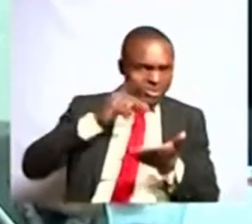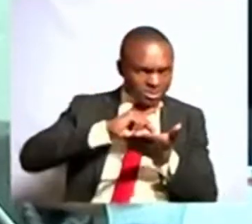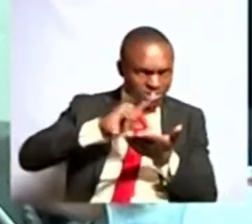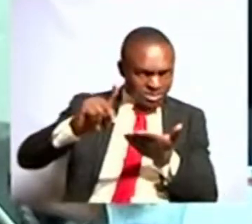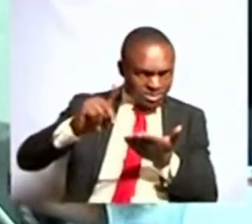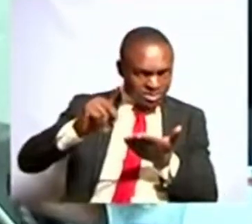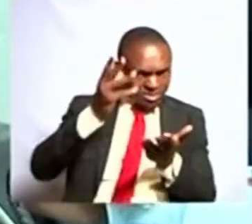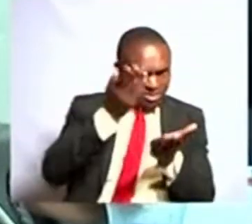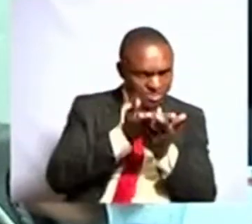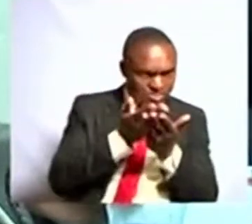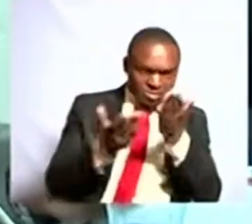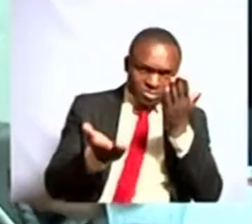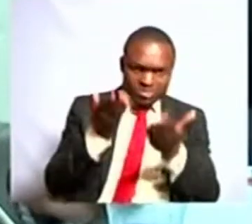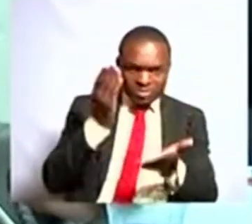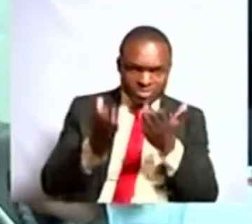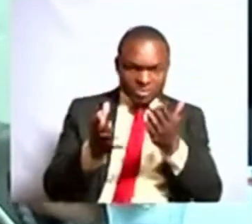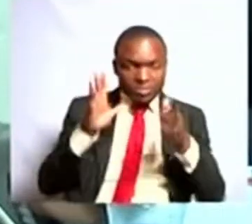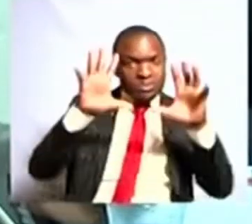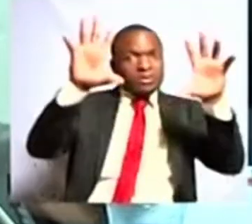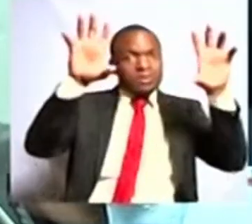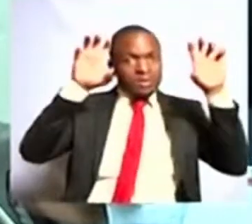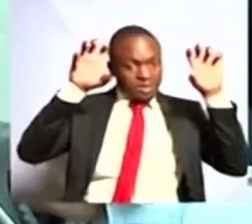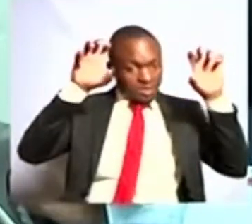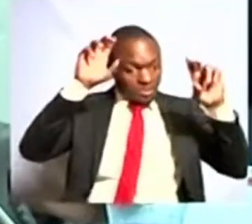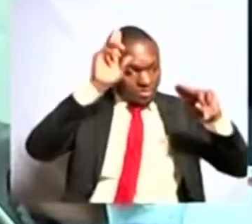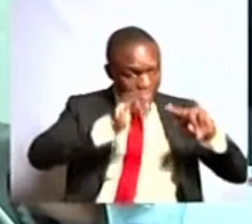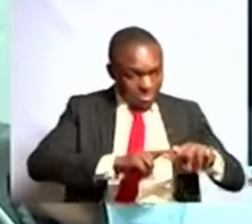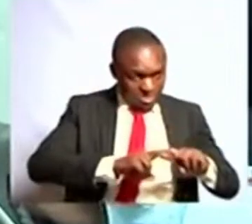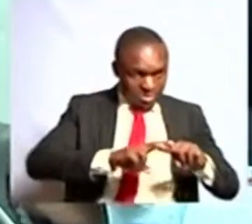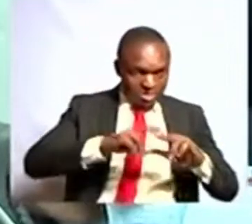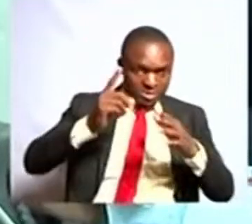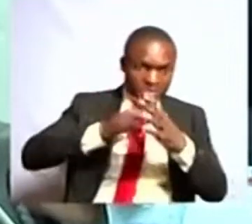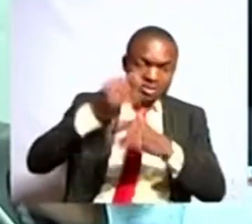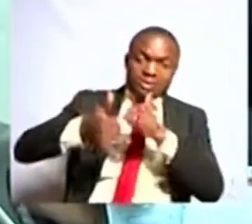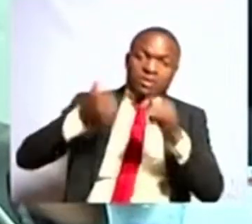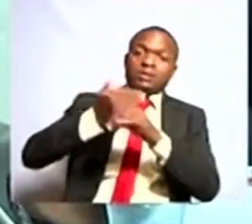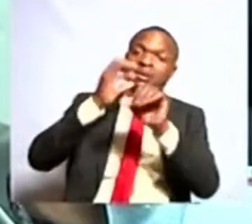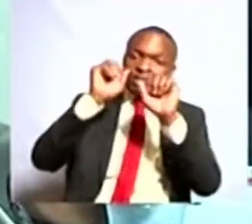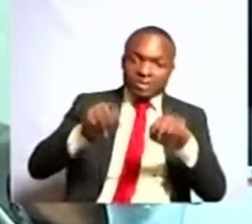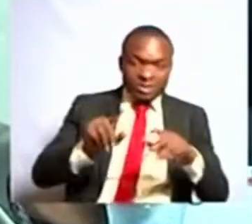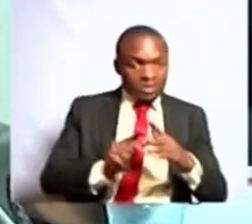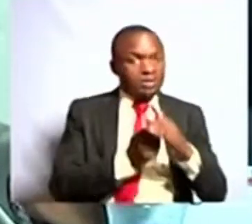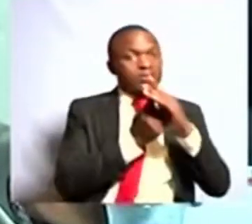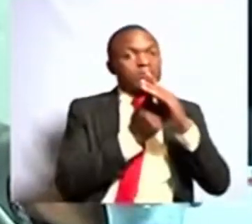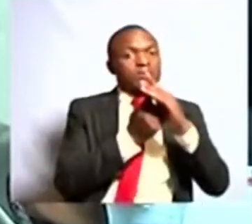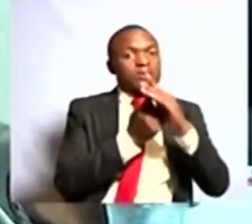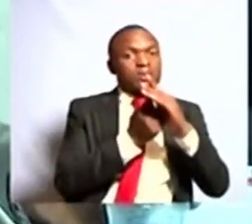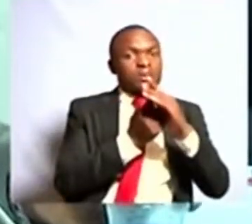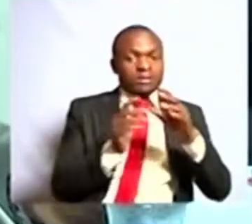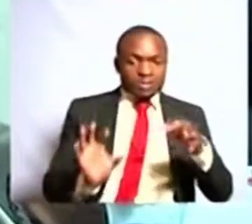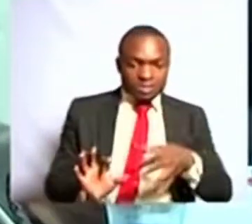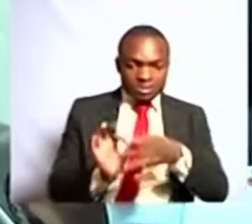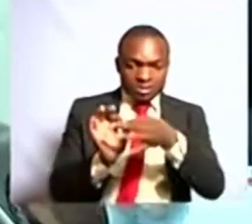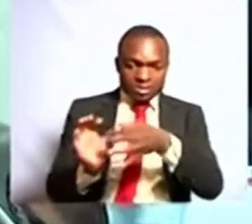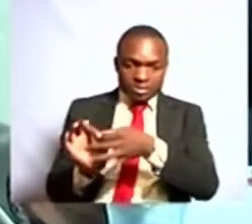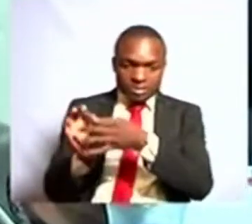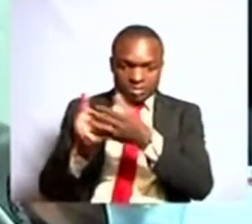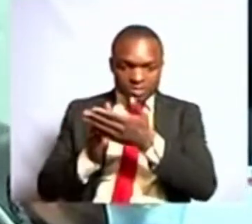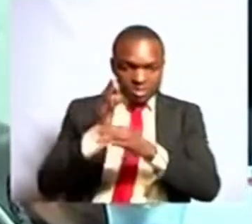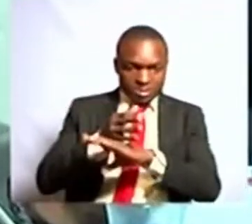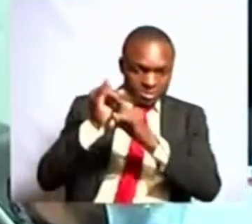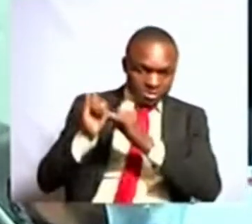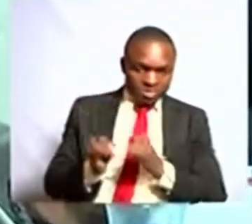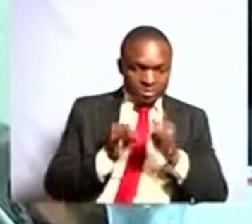proposing that maybe after cabinet sits, in the course of next year, they'll be able to start connecting after implementing